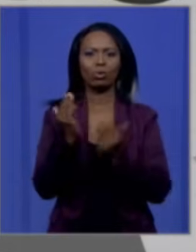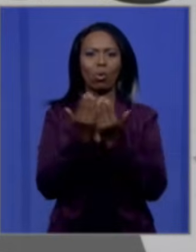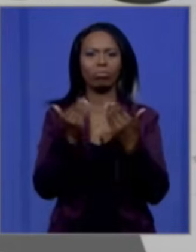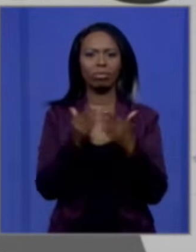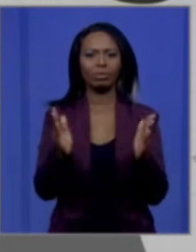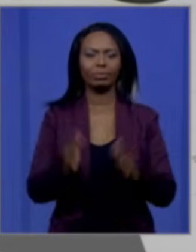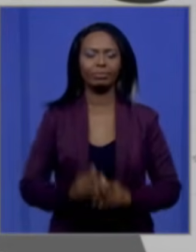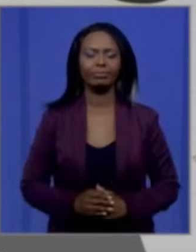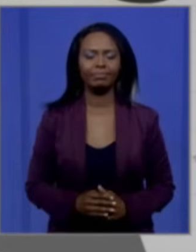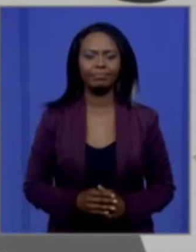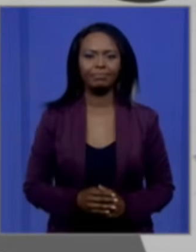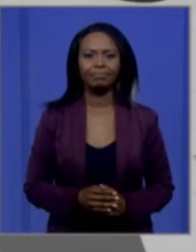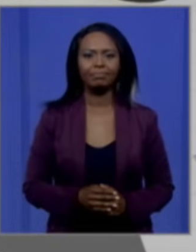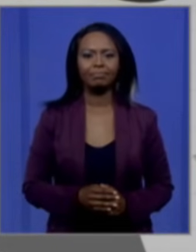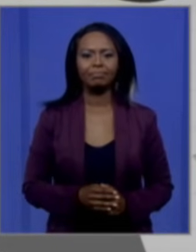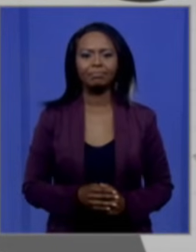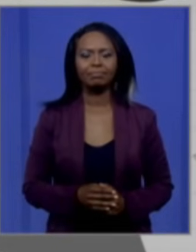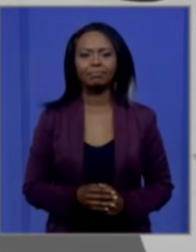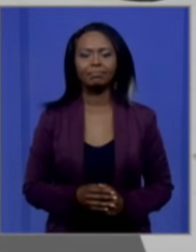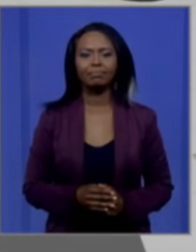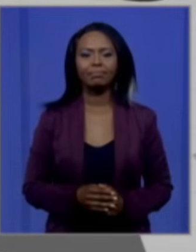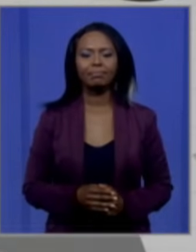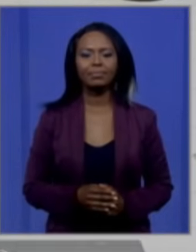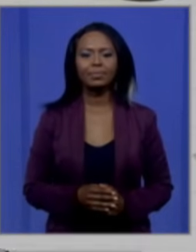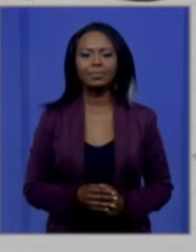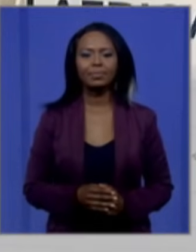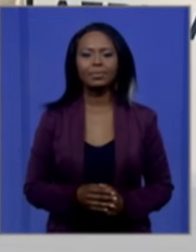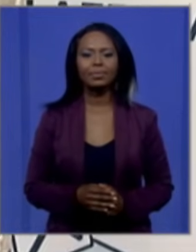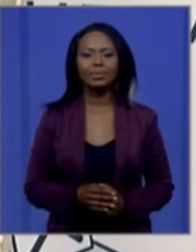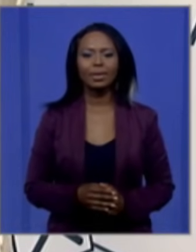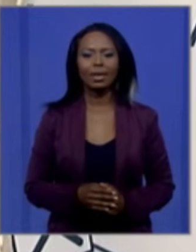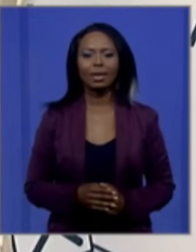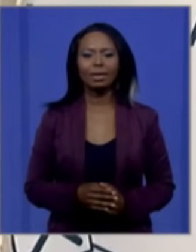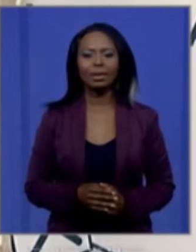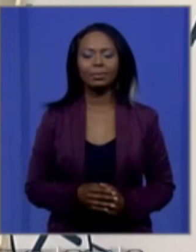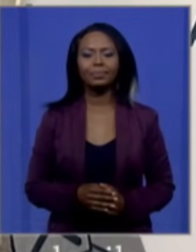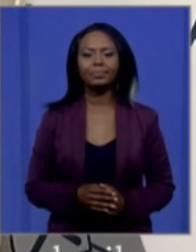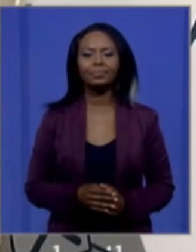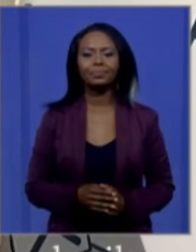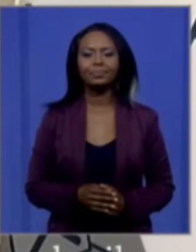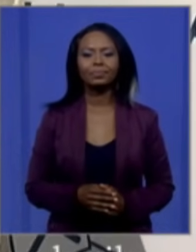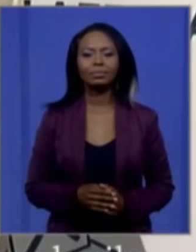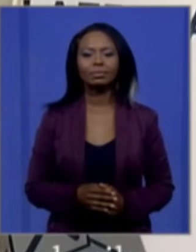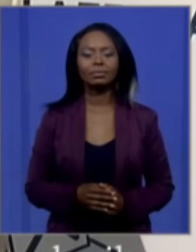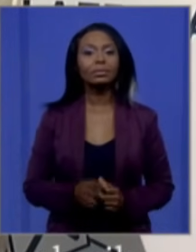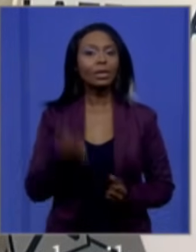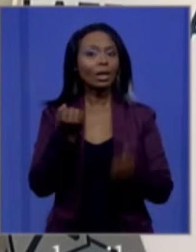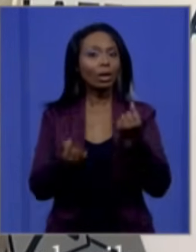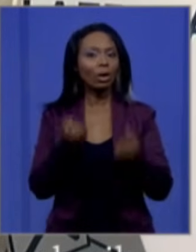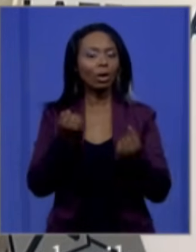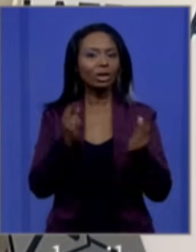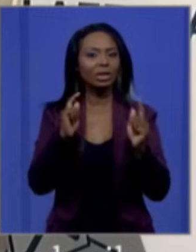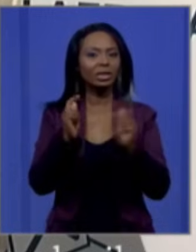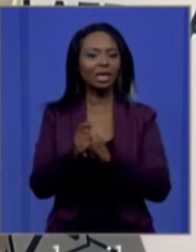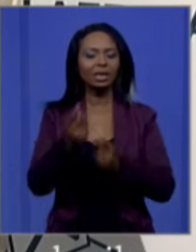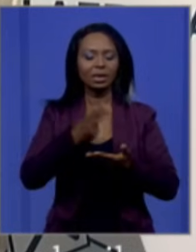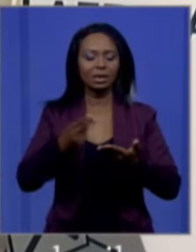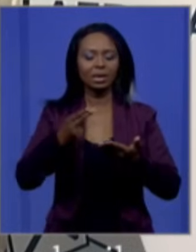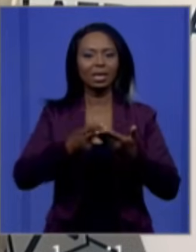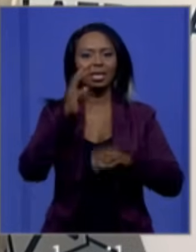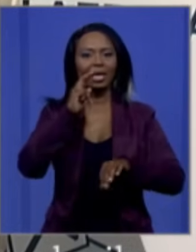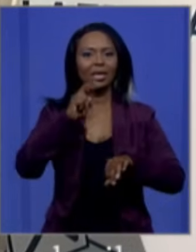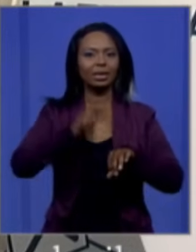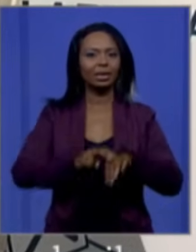bulwa ga dikolo lenyaga. The court did not change the signature